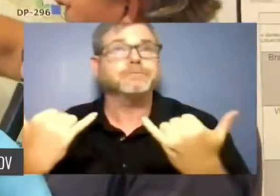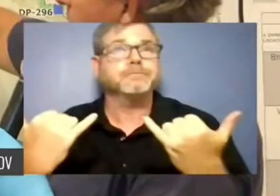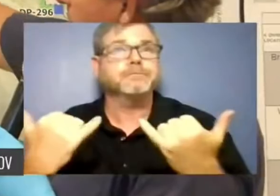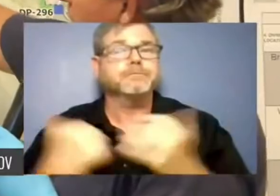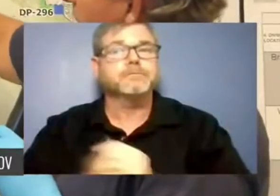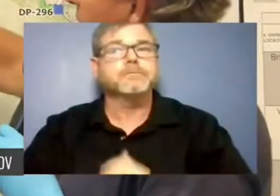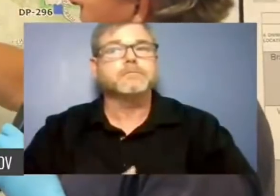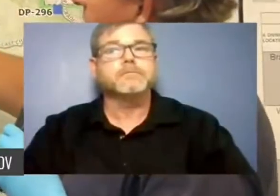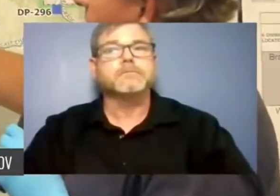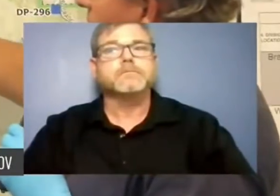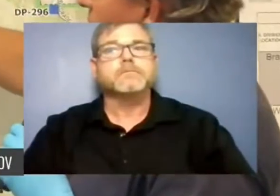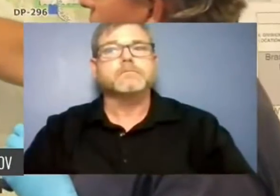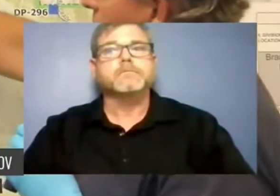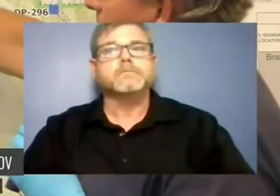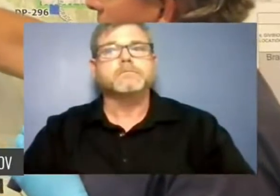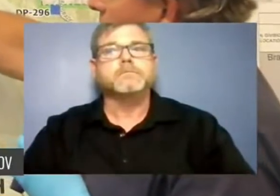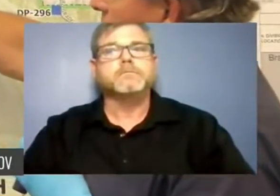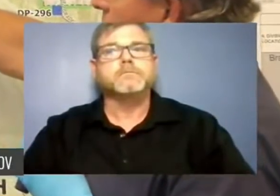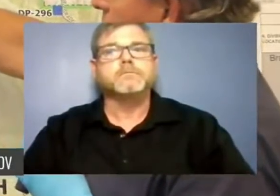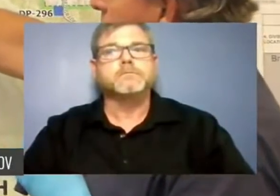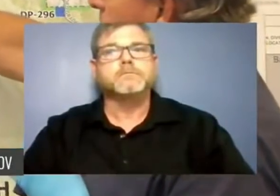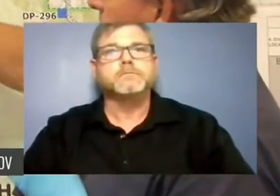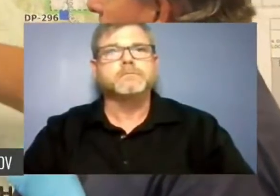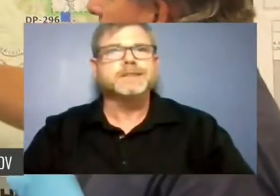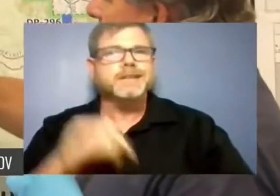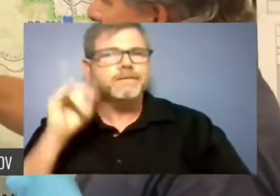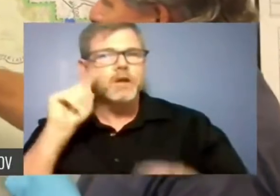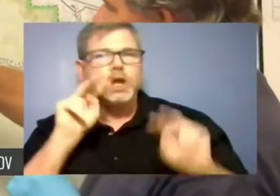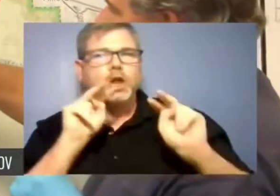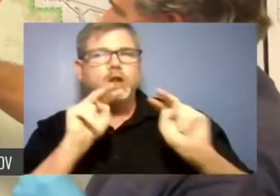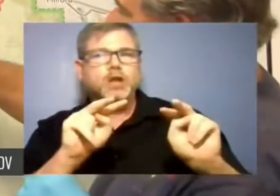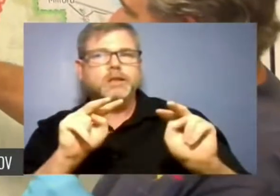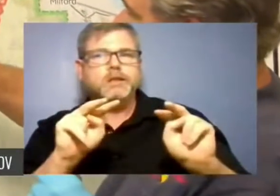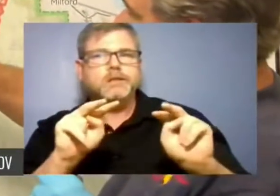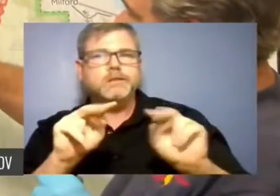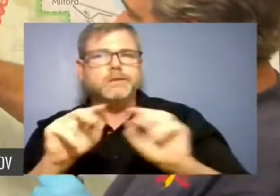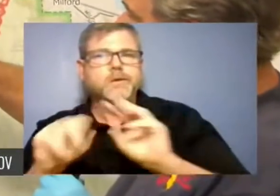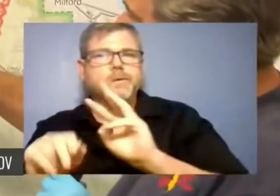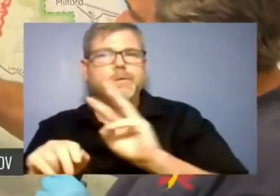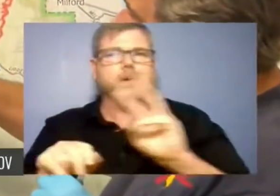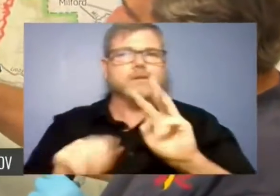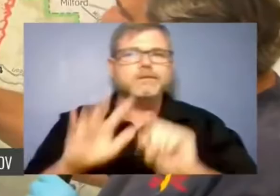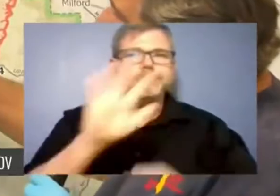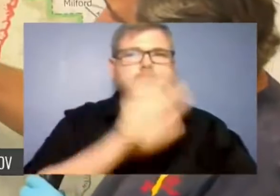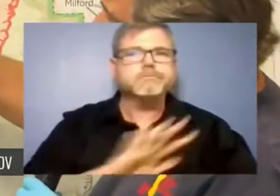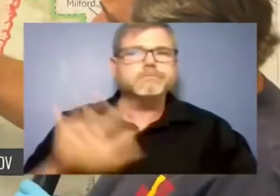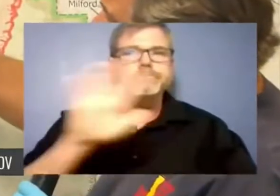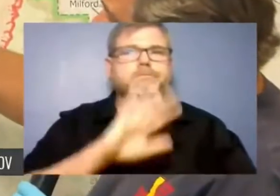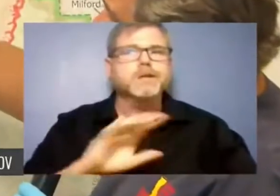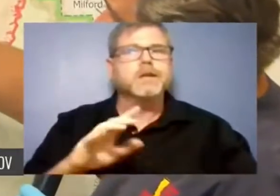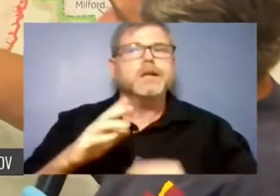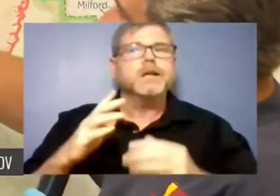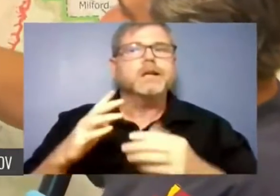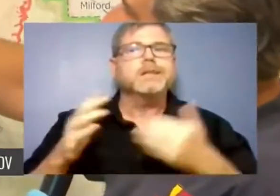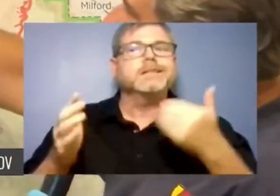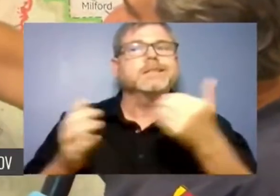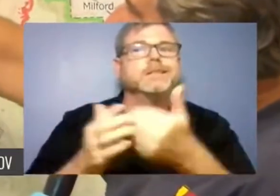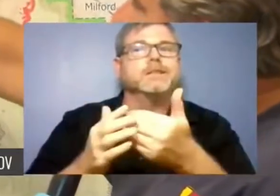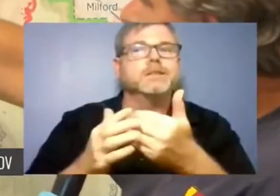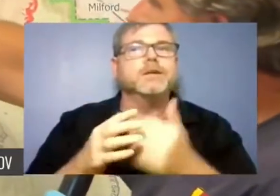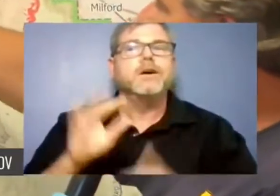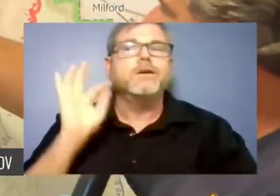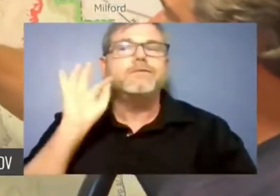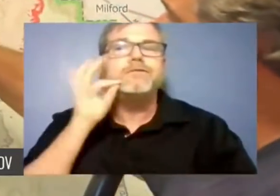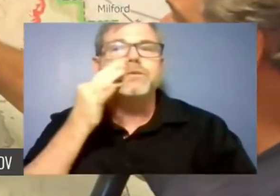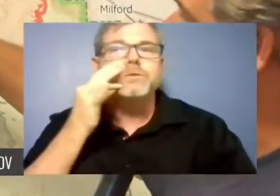fire, where you see a lot of this stuff up near what we call Fruit Growers Boulevard, and just outside Antelope Lake. All through this area held